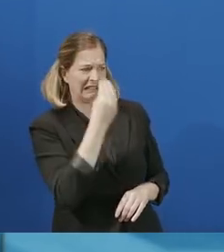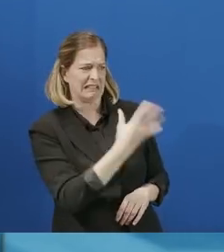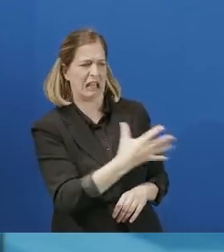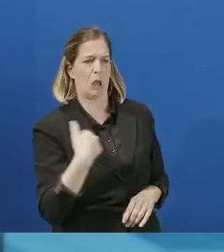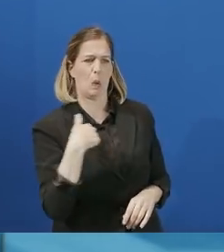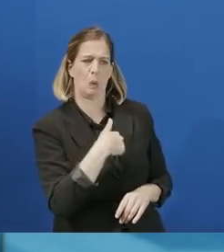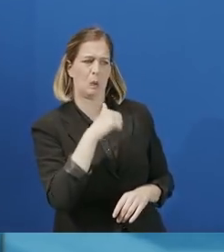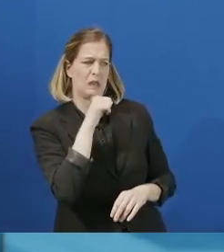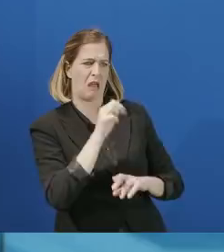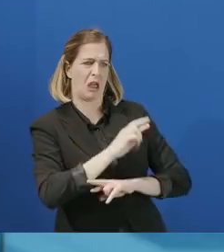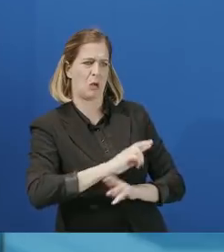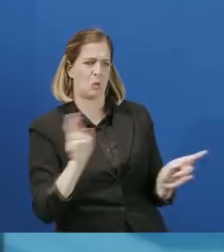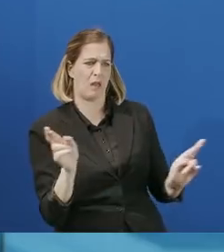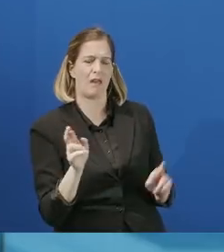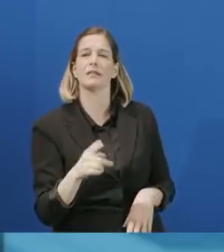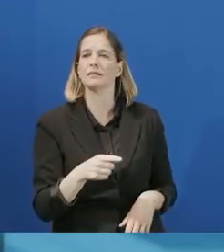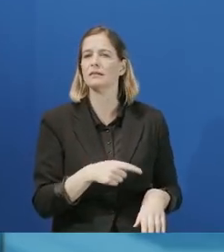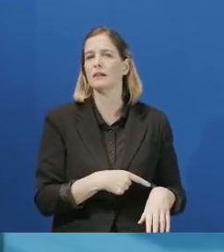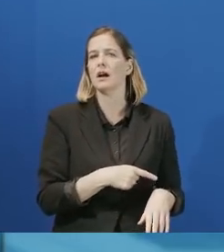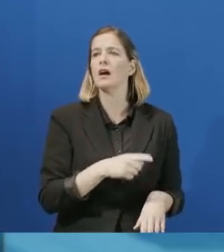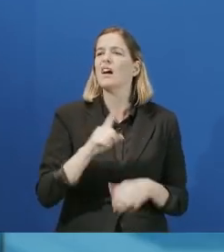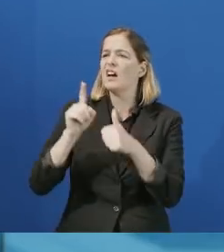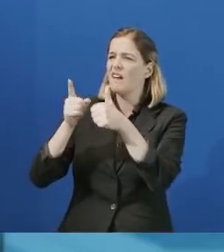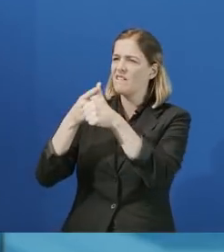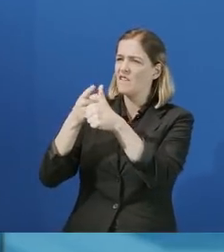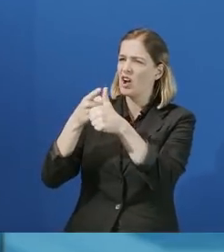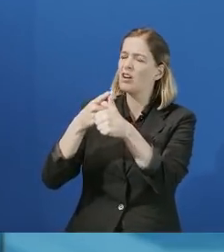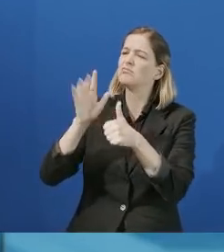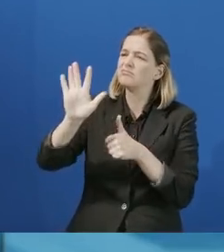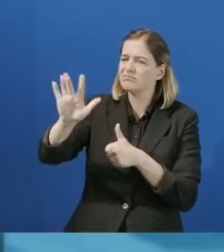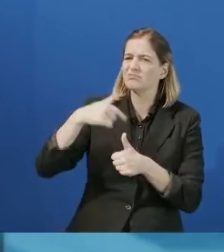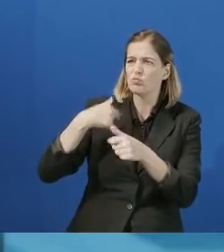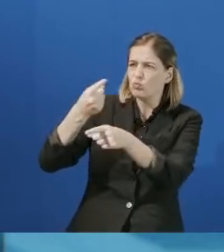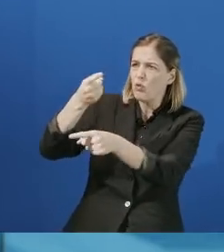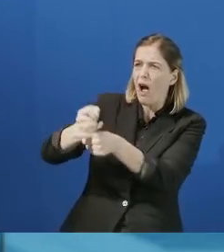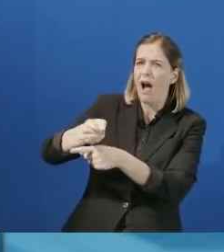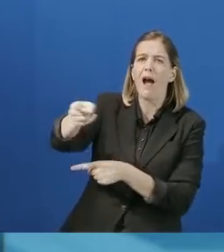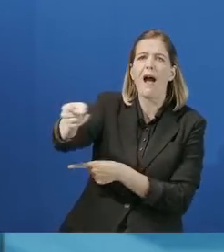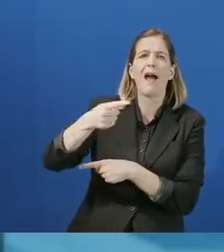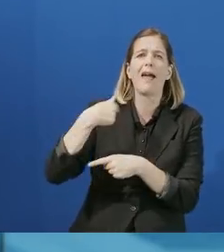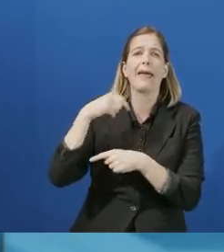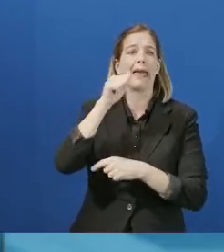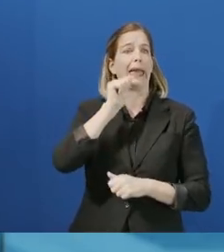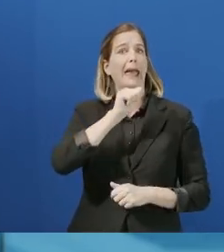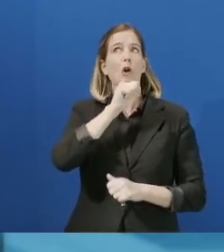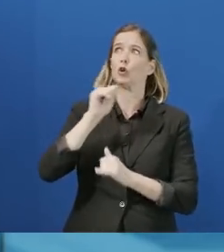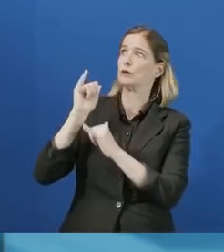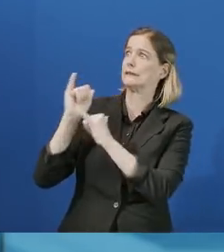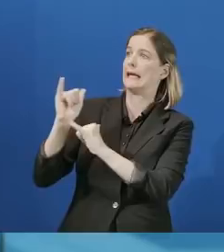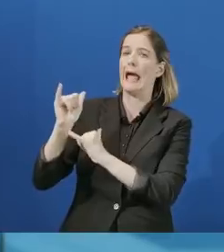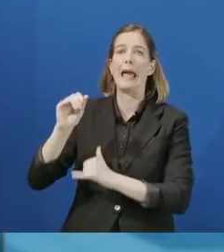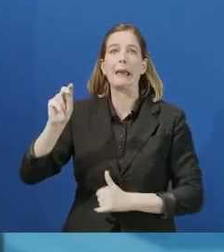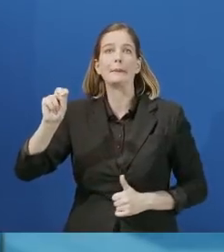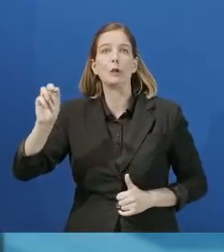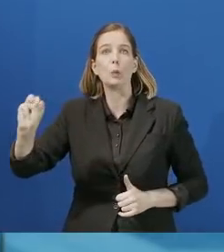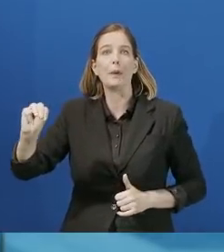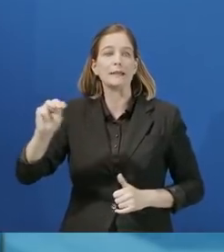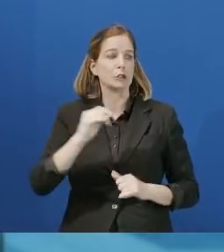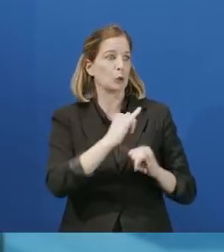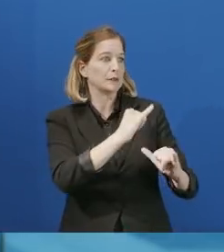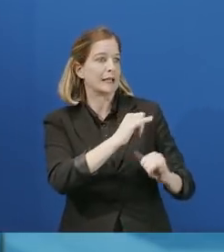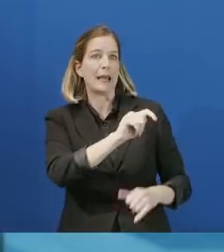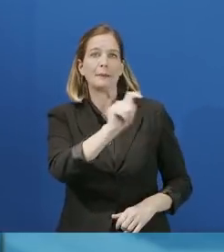taken a different approach. We'll continue to take a different approach. And your point is well taken. Different parts of the state